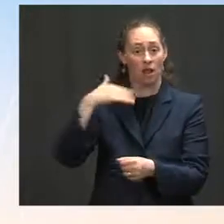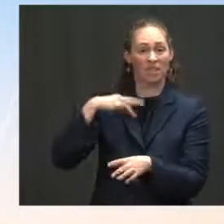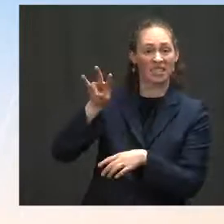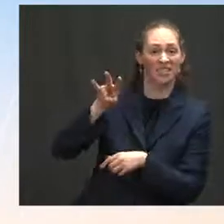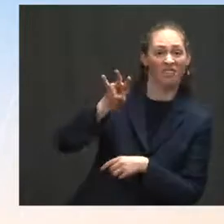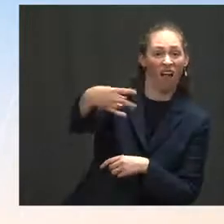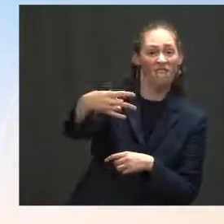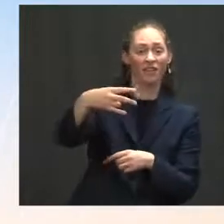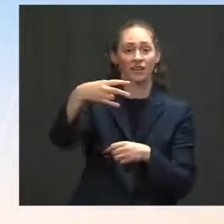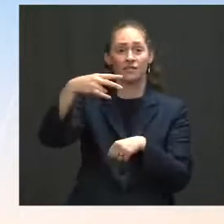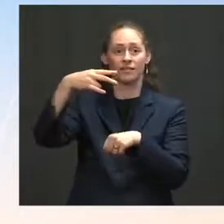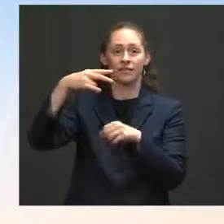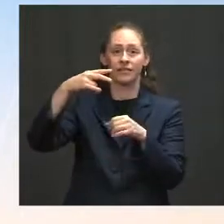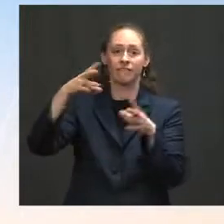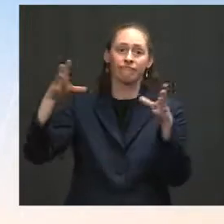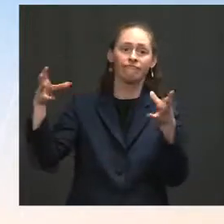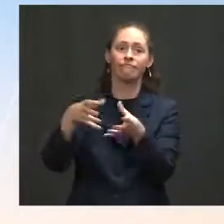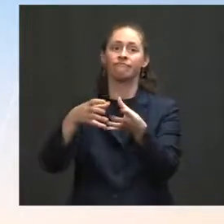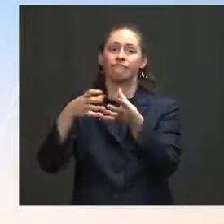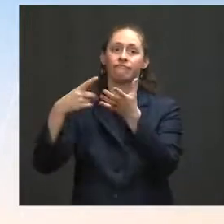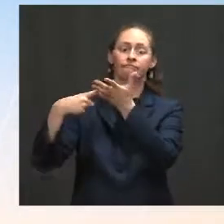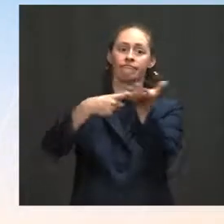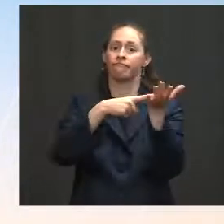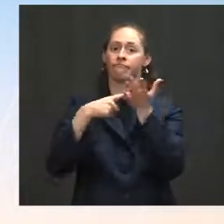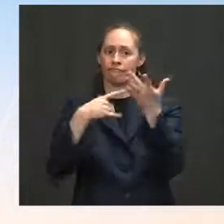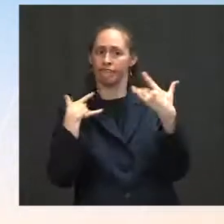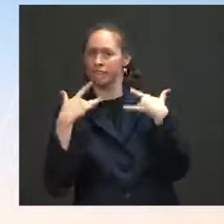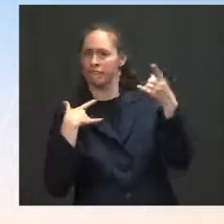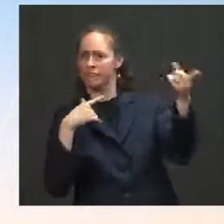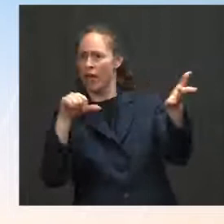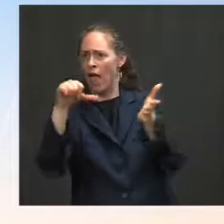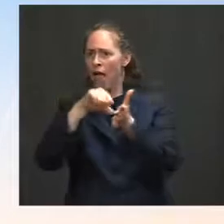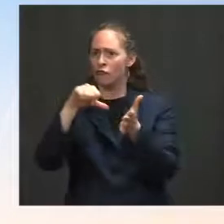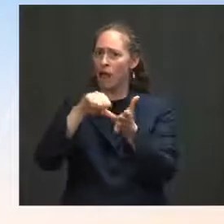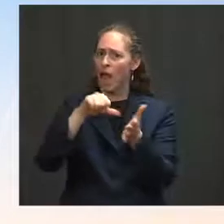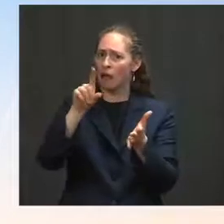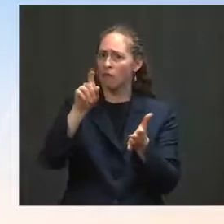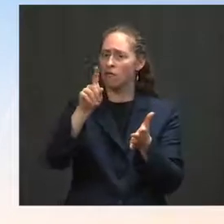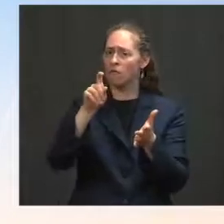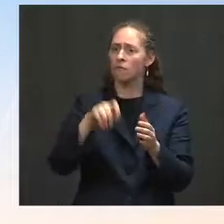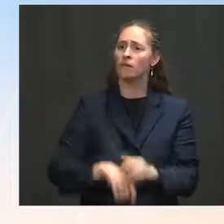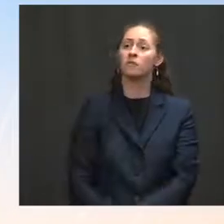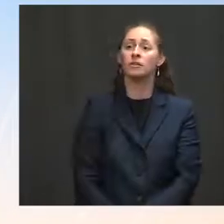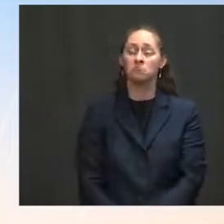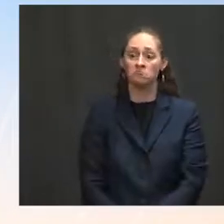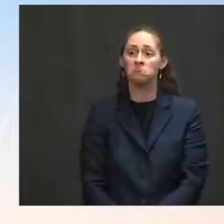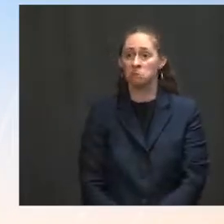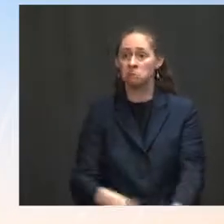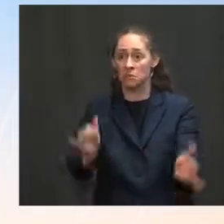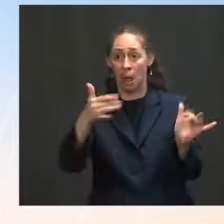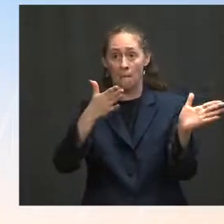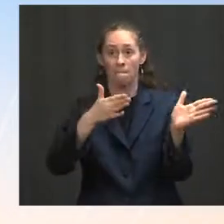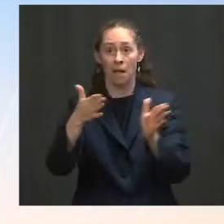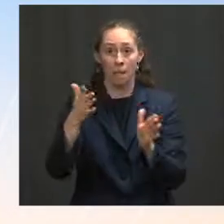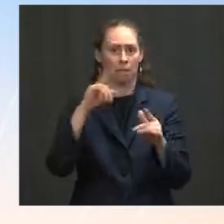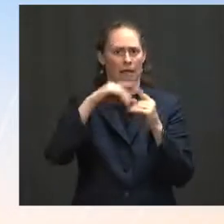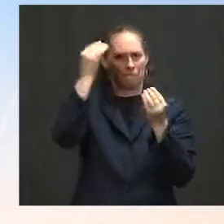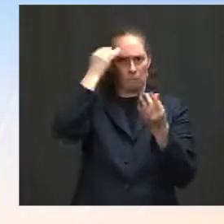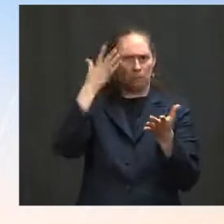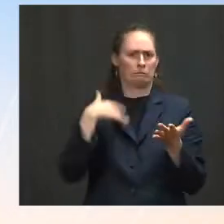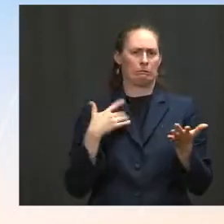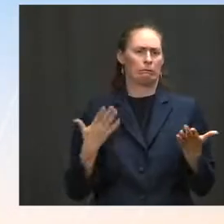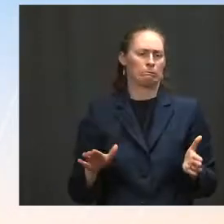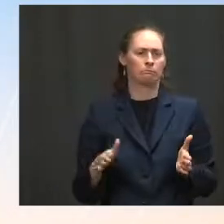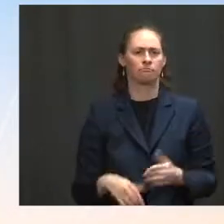certainly the intention, but I don't have any update on the timeline of those. Go ahead, next to you. Thank you very much, Jen. On China,